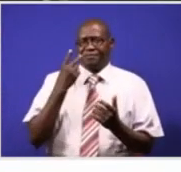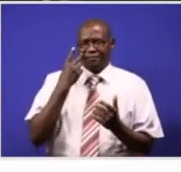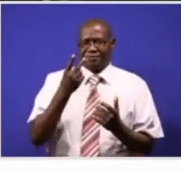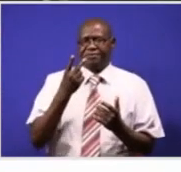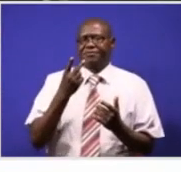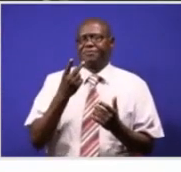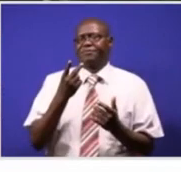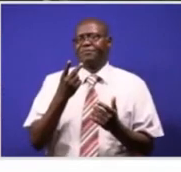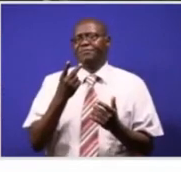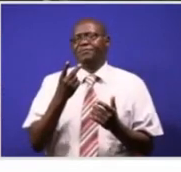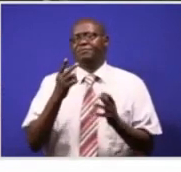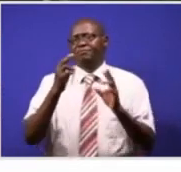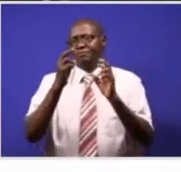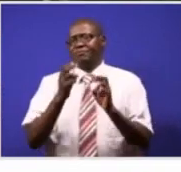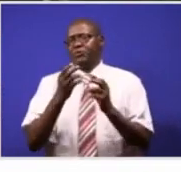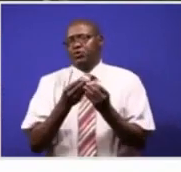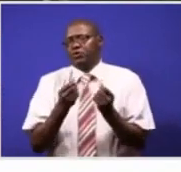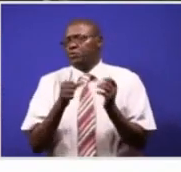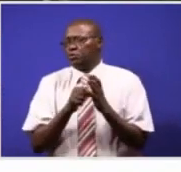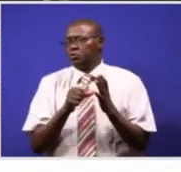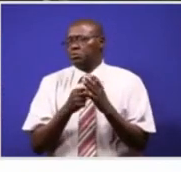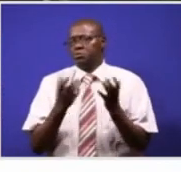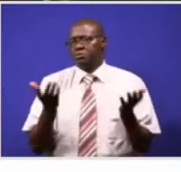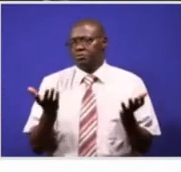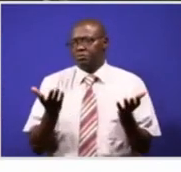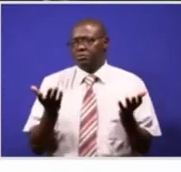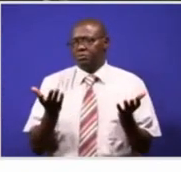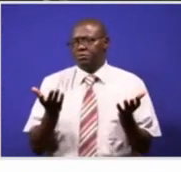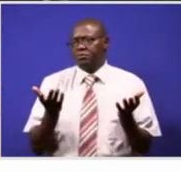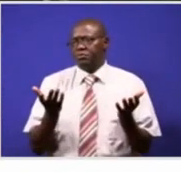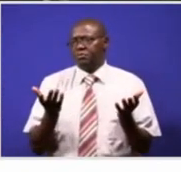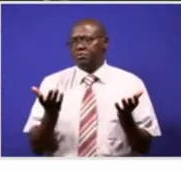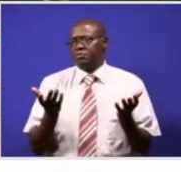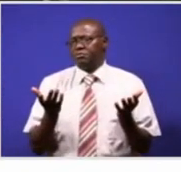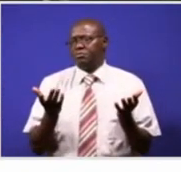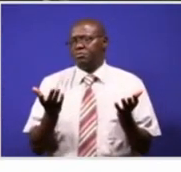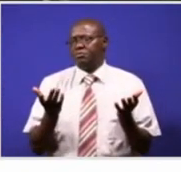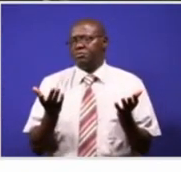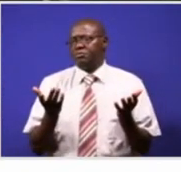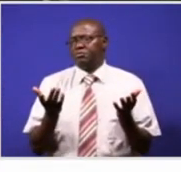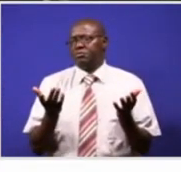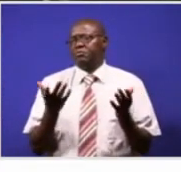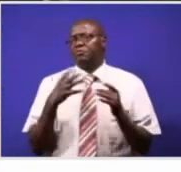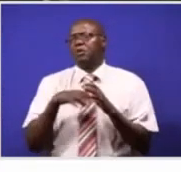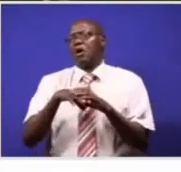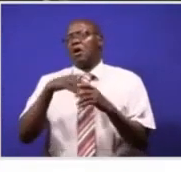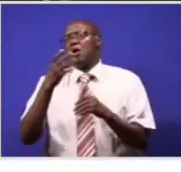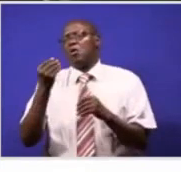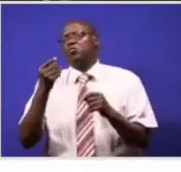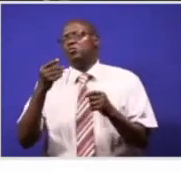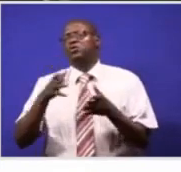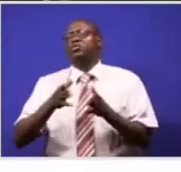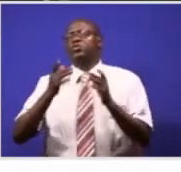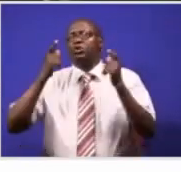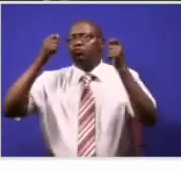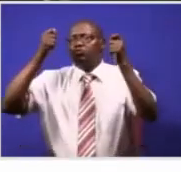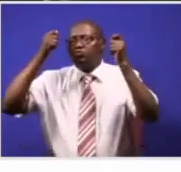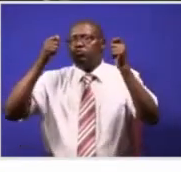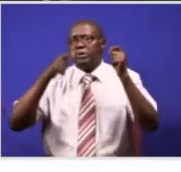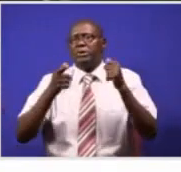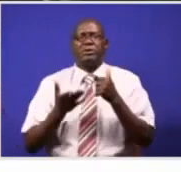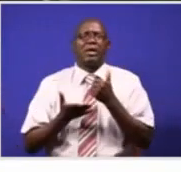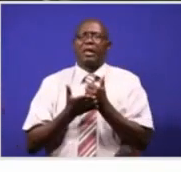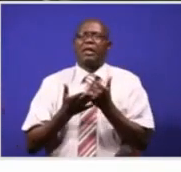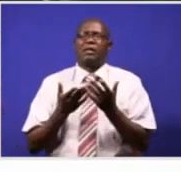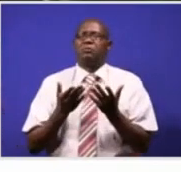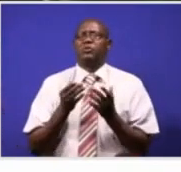amicably resolve the problem? It doesn't help just to get out into the streets. So if I get to the